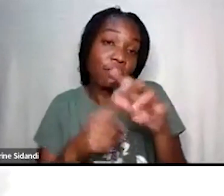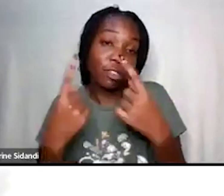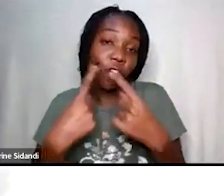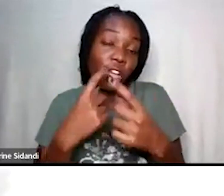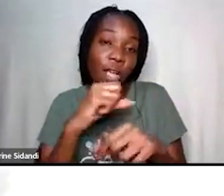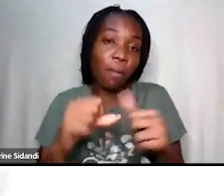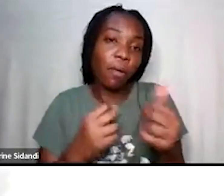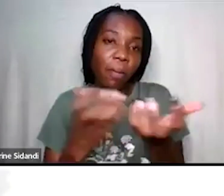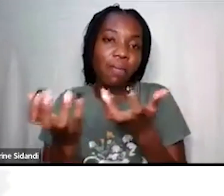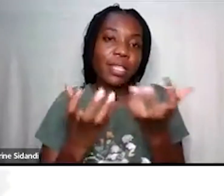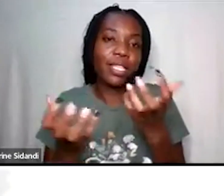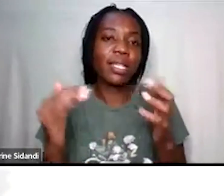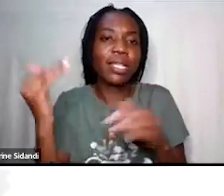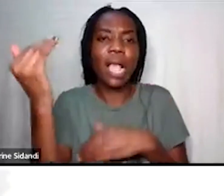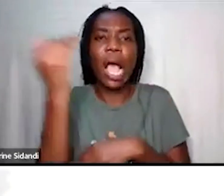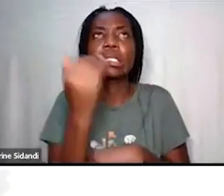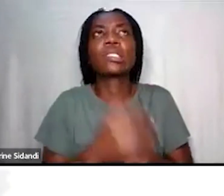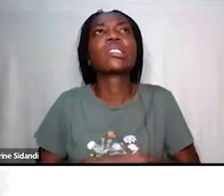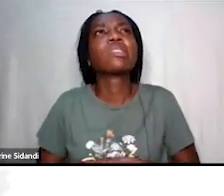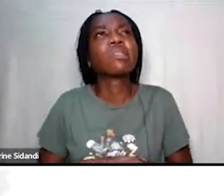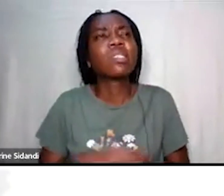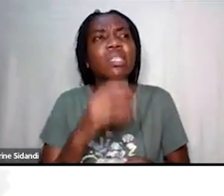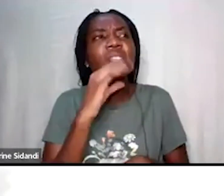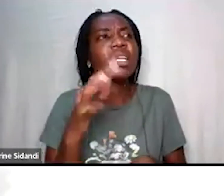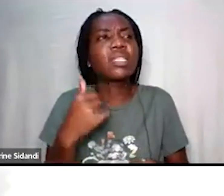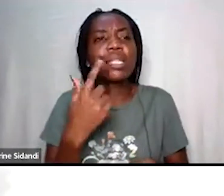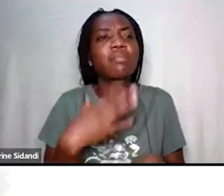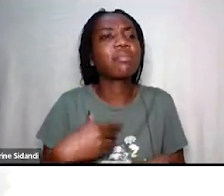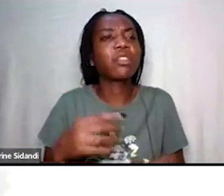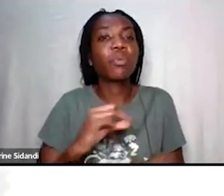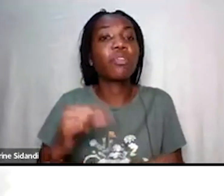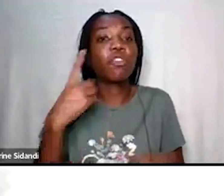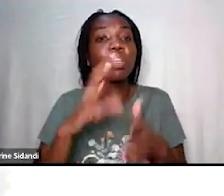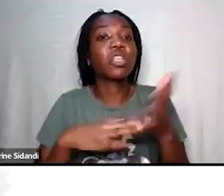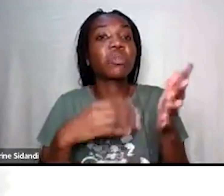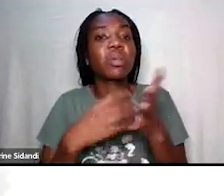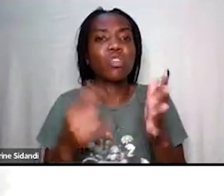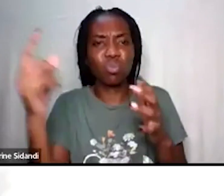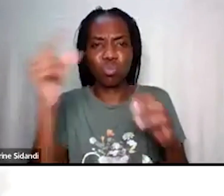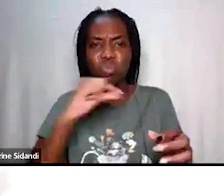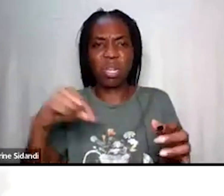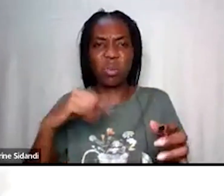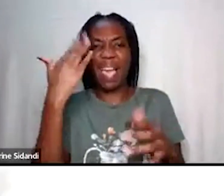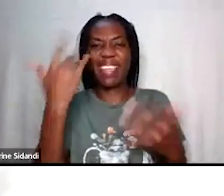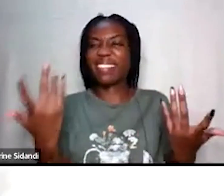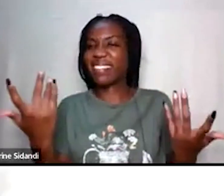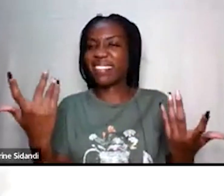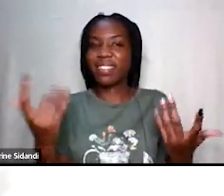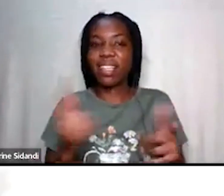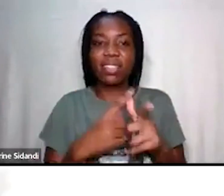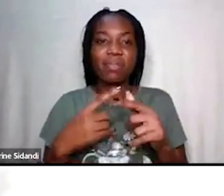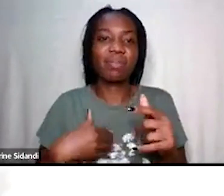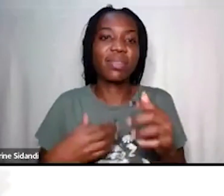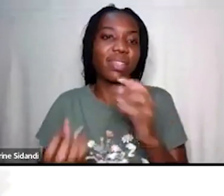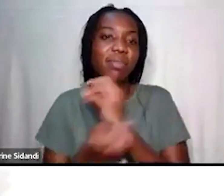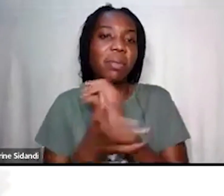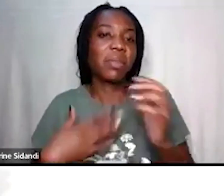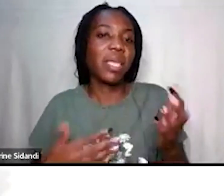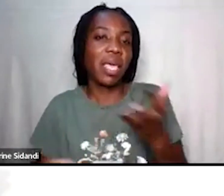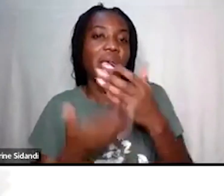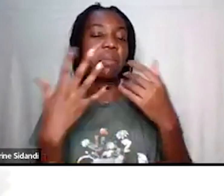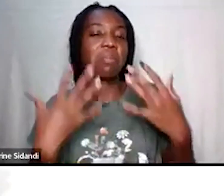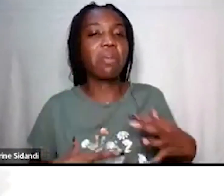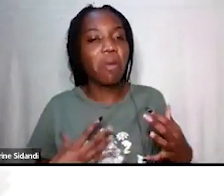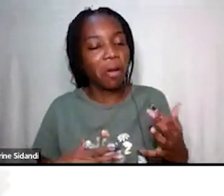asked me, my son told me you are the queen of networking. I said, yes. Why are you the queen? Then I explained to him how I have helped people, what I